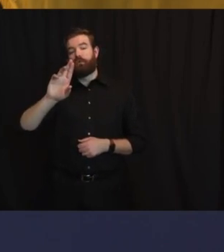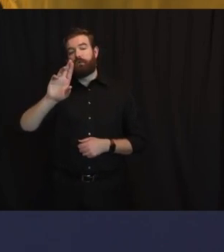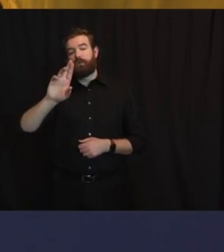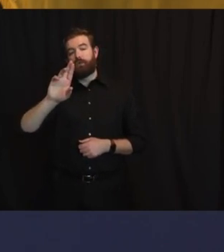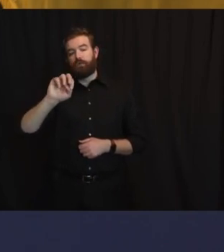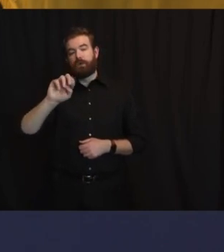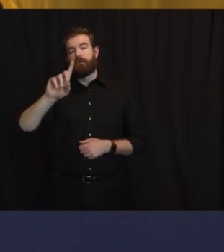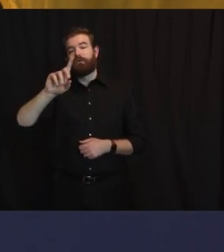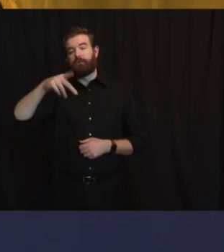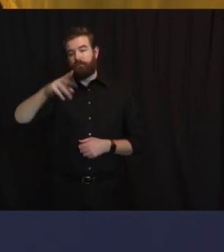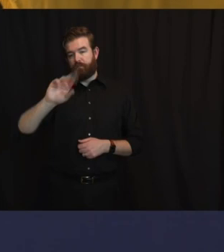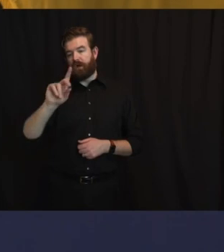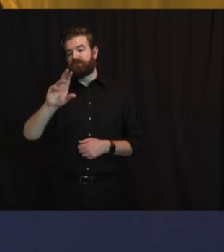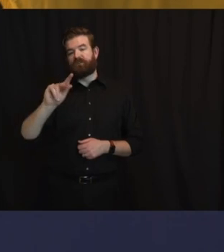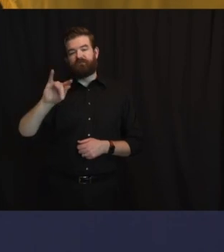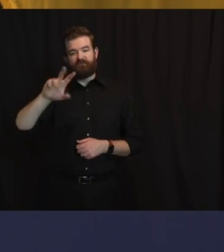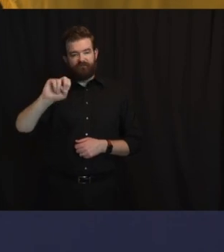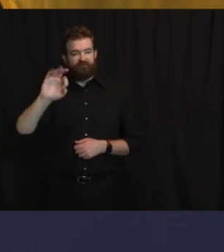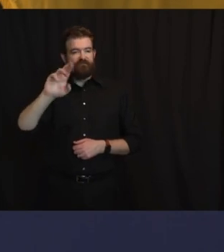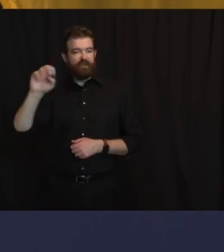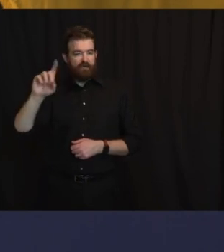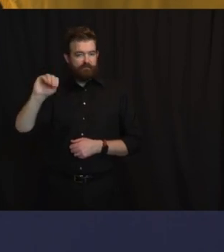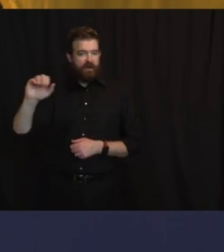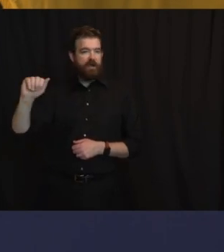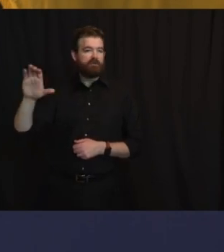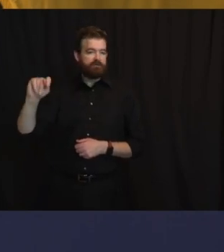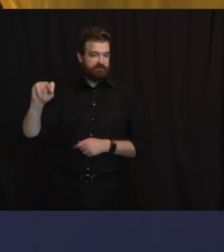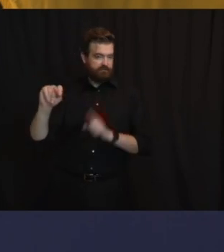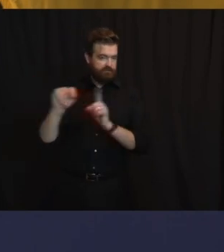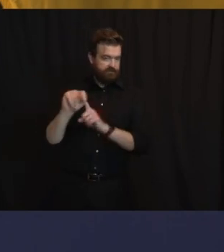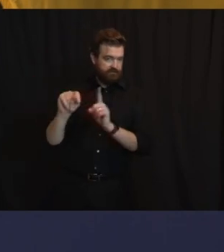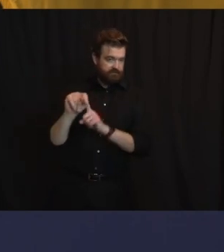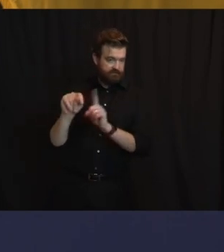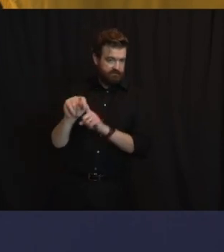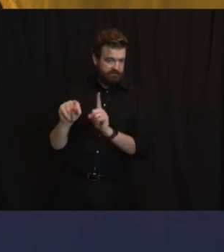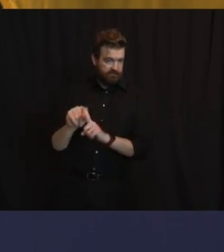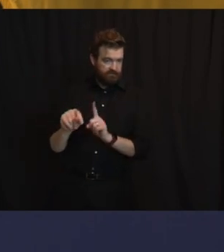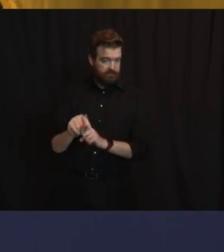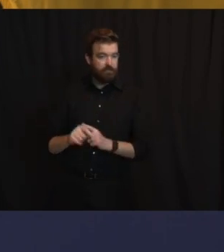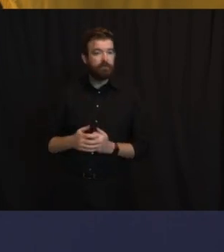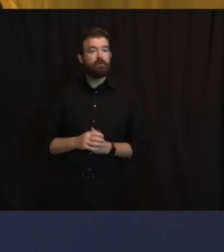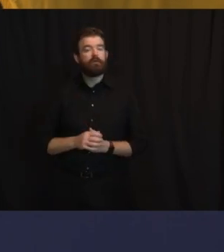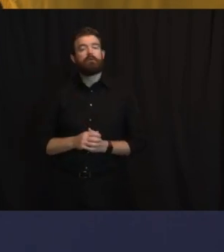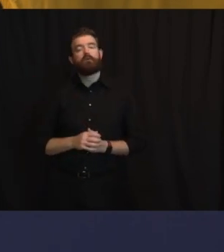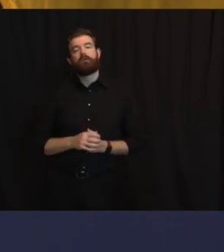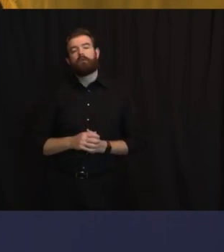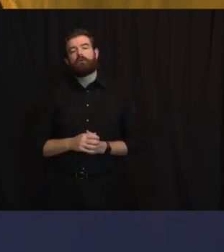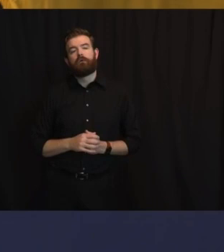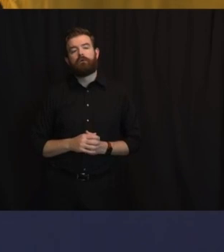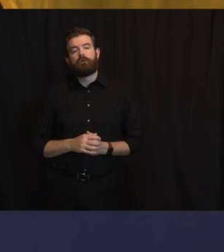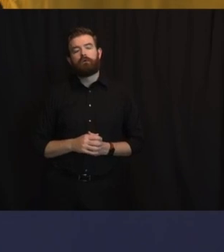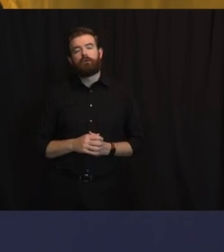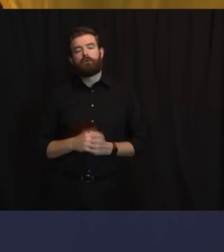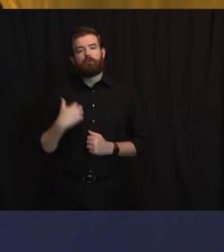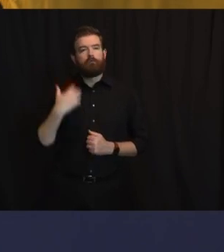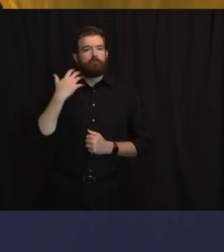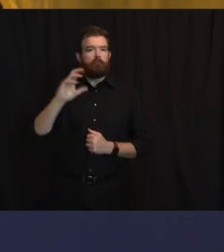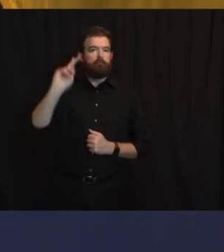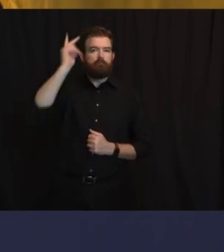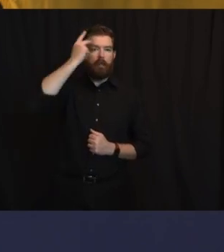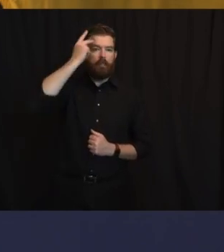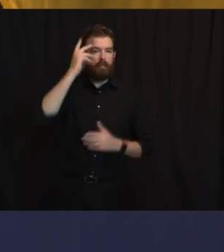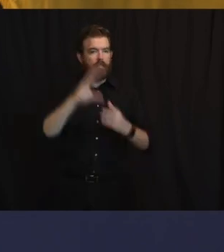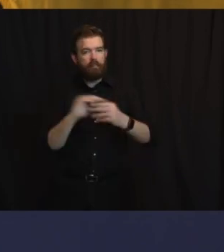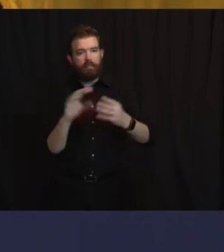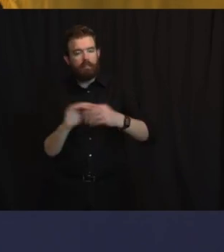we need it. And I think anyone, and I don't want to get political here, but just because you asked the question, I think anyone who just